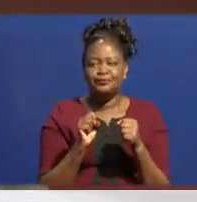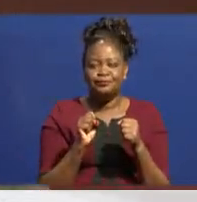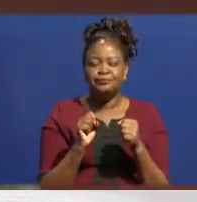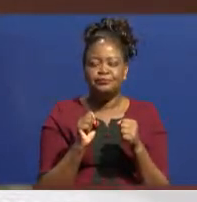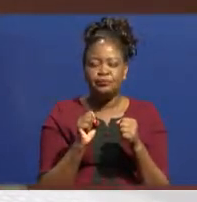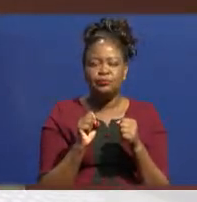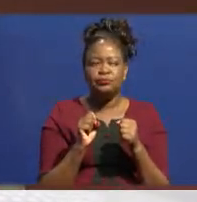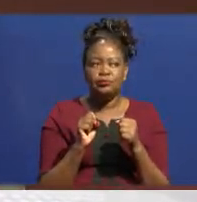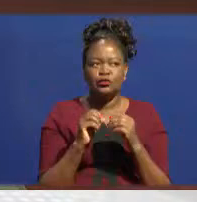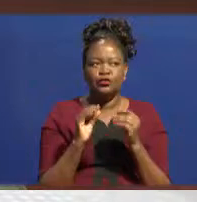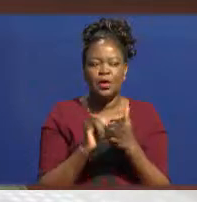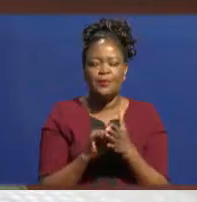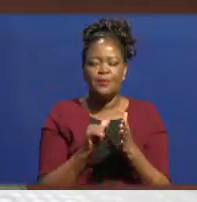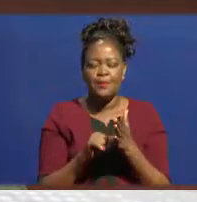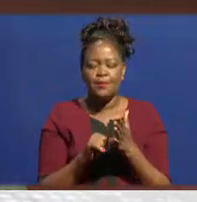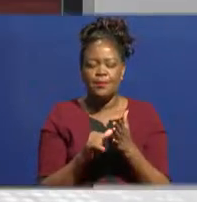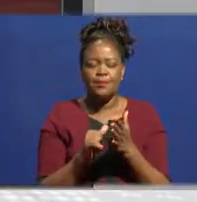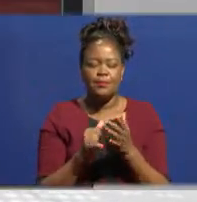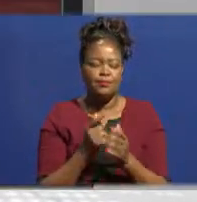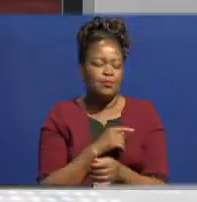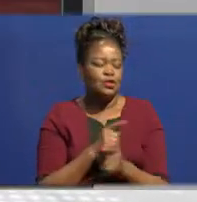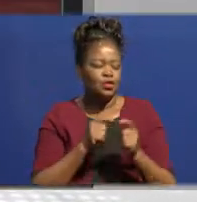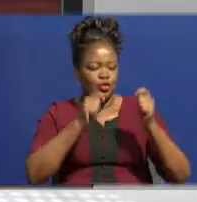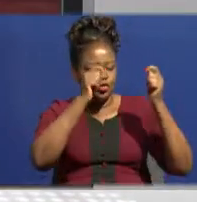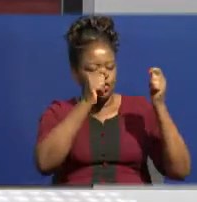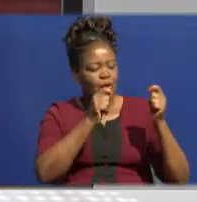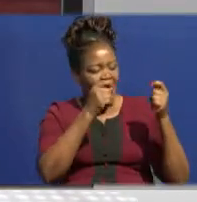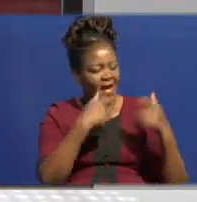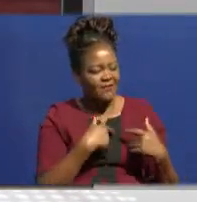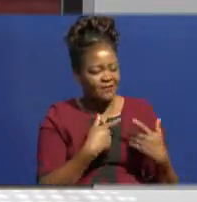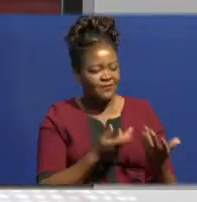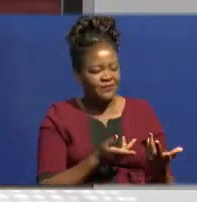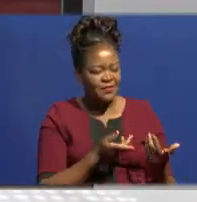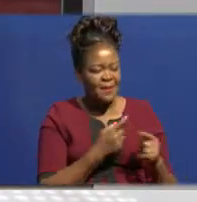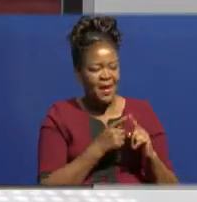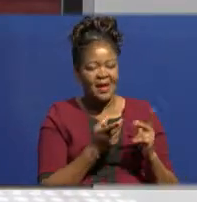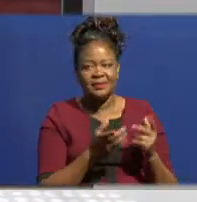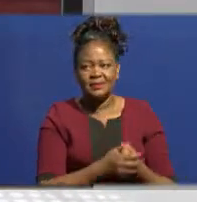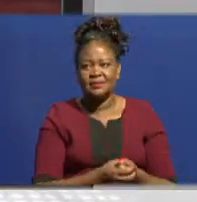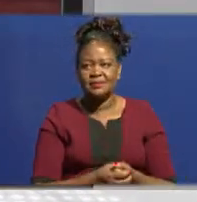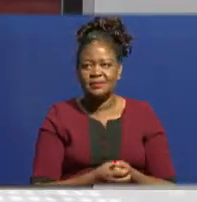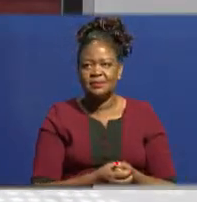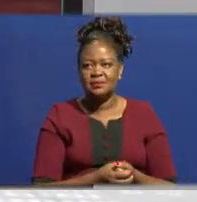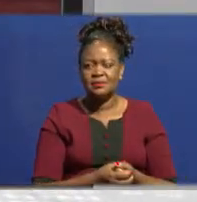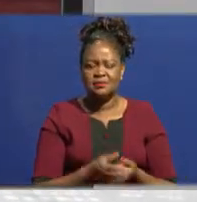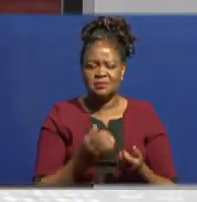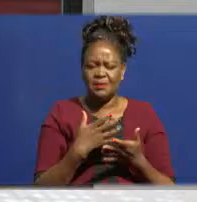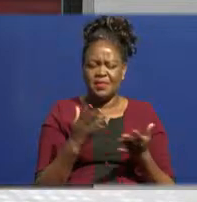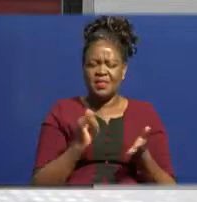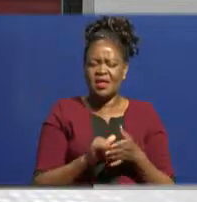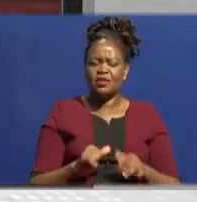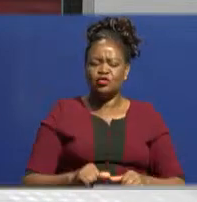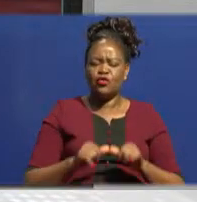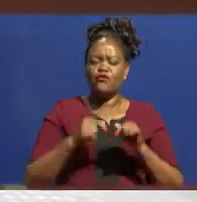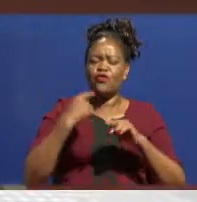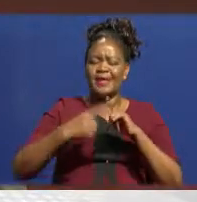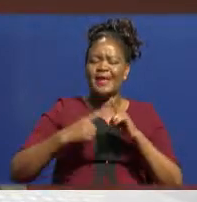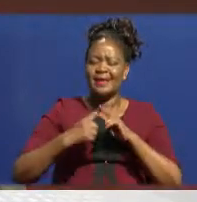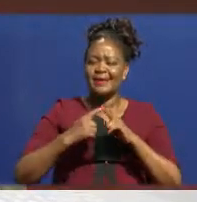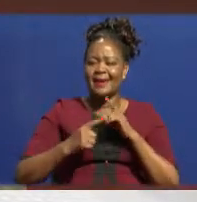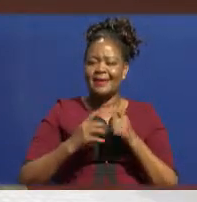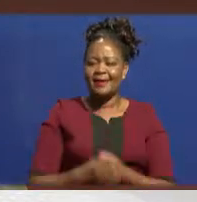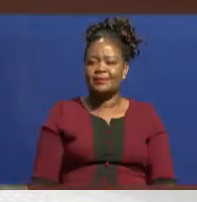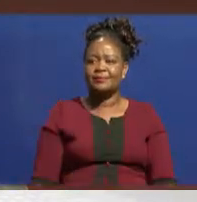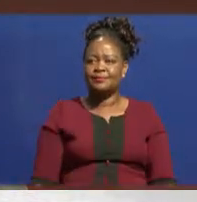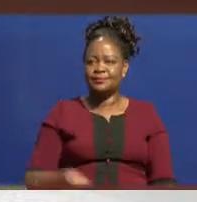We are having a strike, but unfortunately there are some doctors who are also benefiting. Exactly. And it's something that has been there for years, man. Yeah, I think for us to